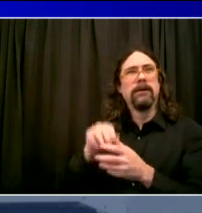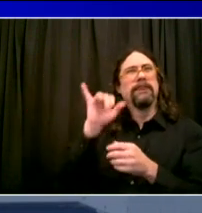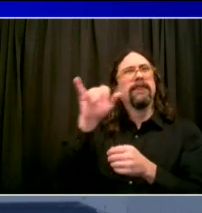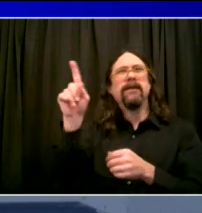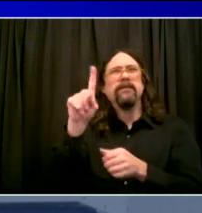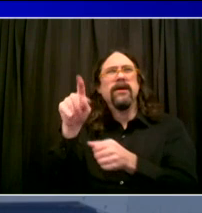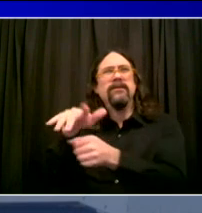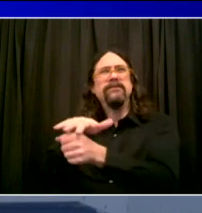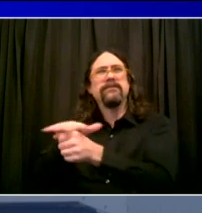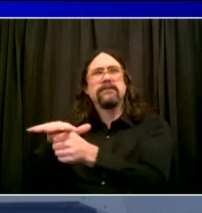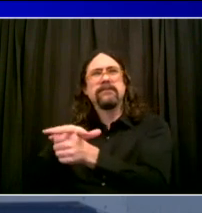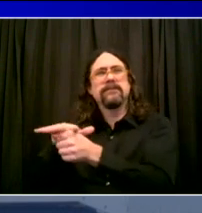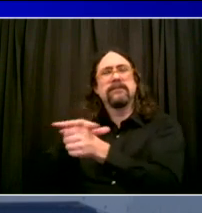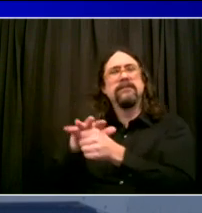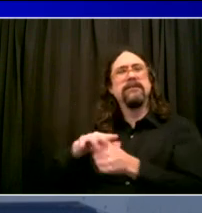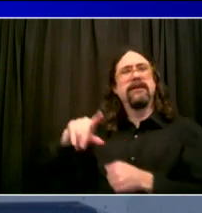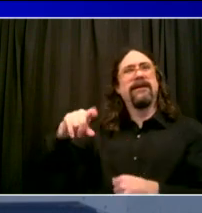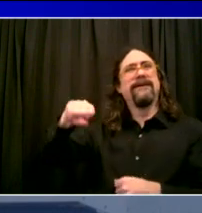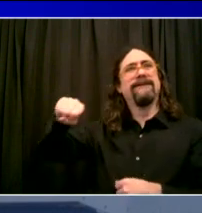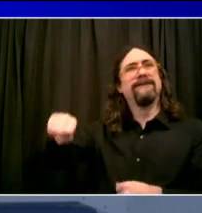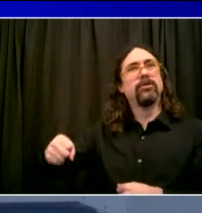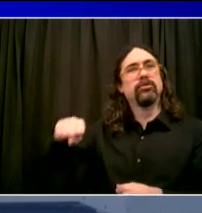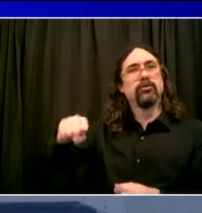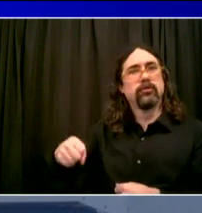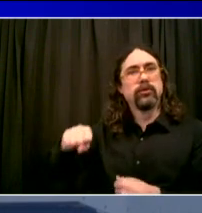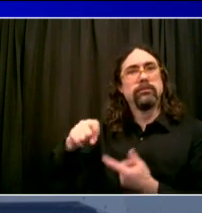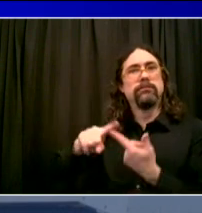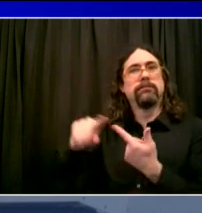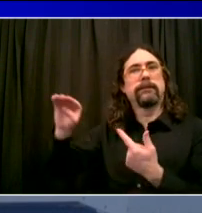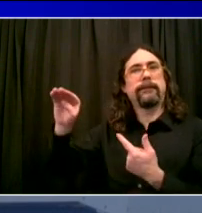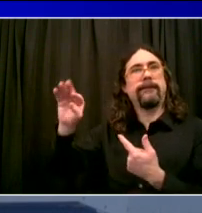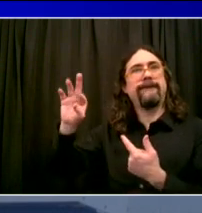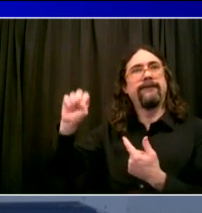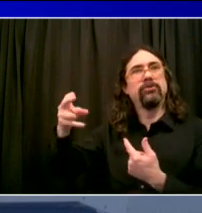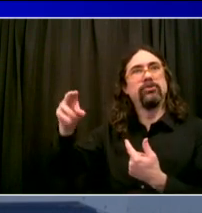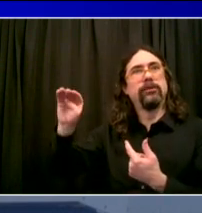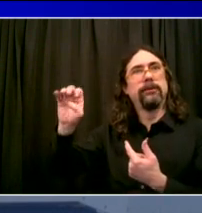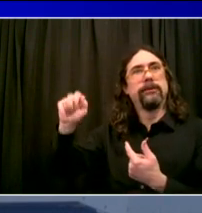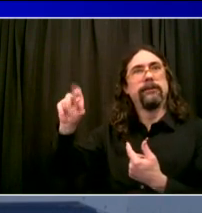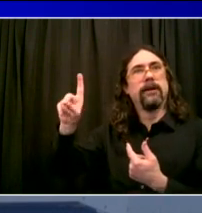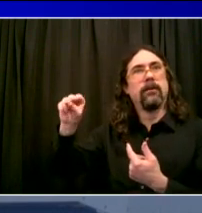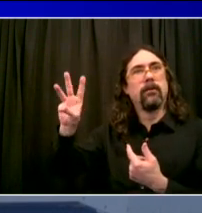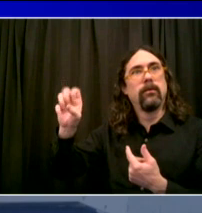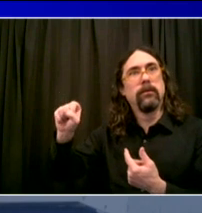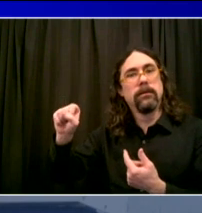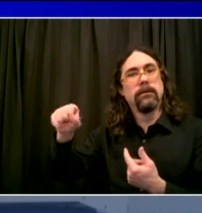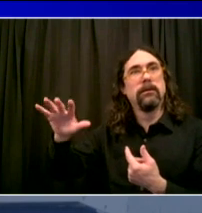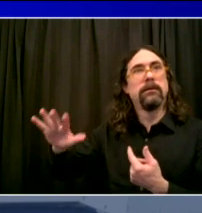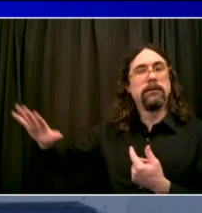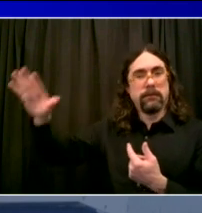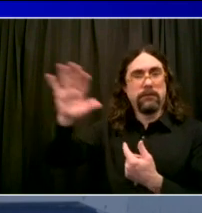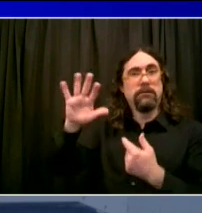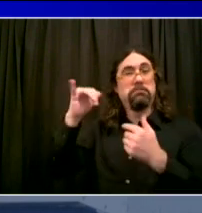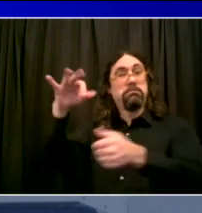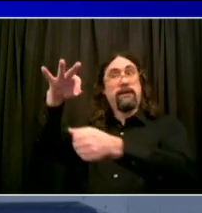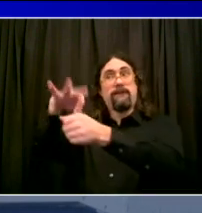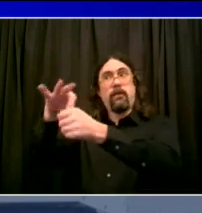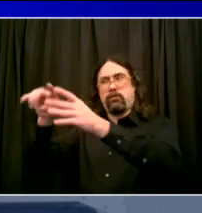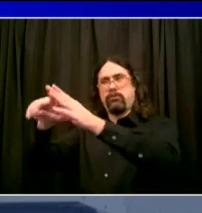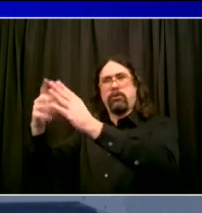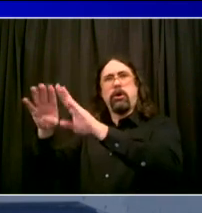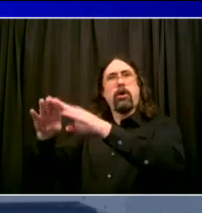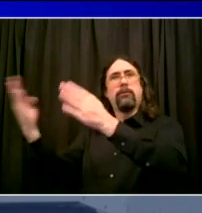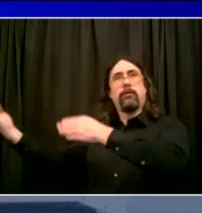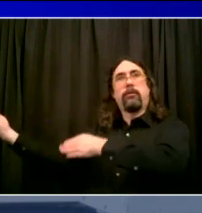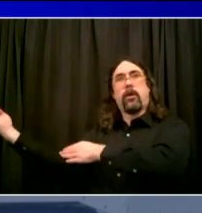will be open till 9 p.m. tonight. If you need help finding your polling place, go to voting.nyc.